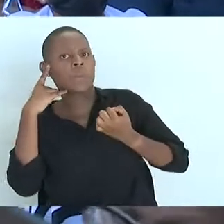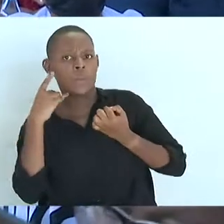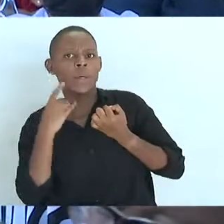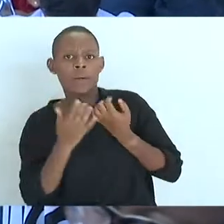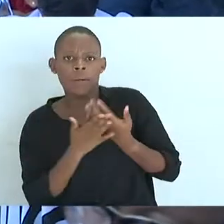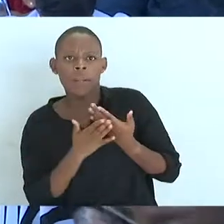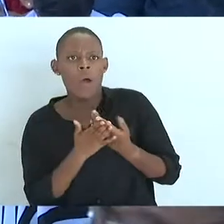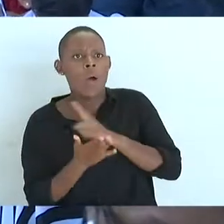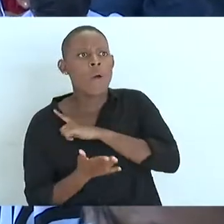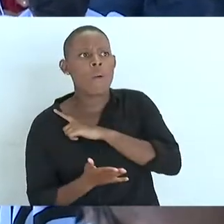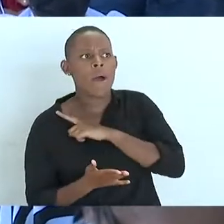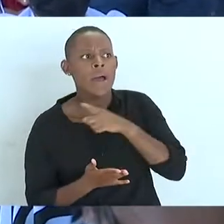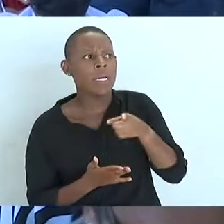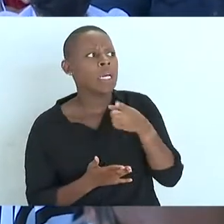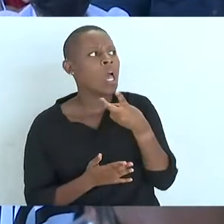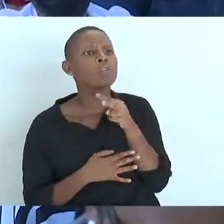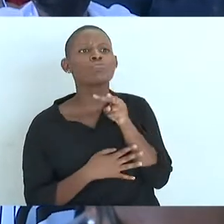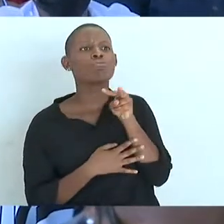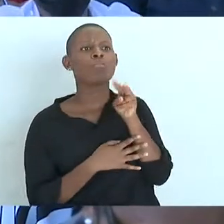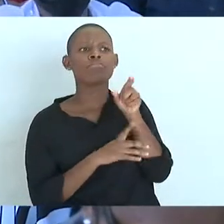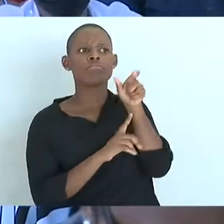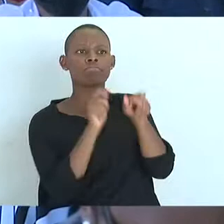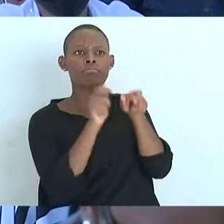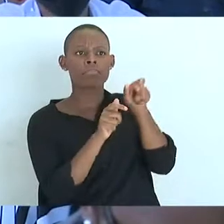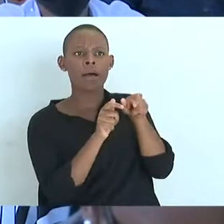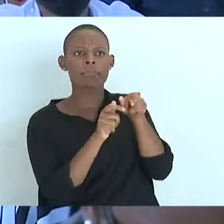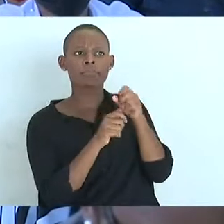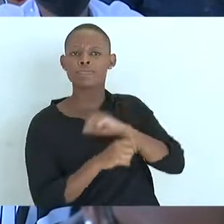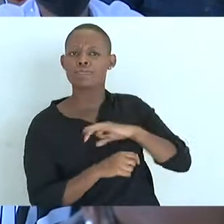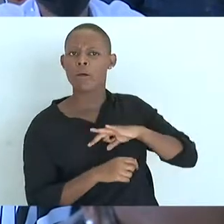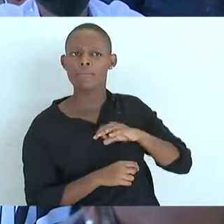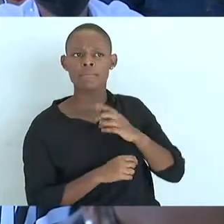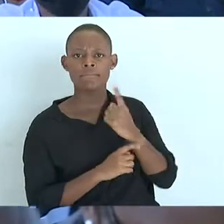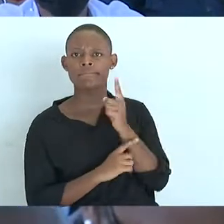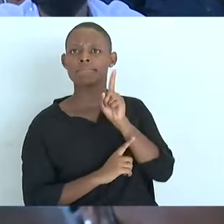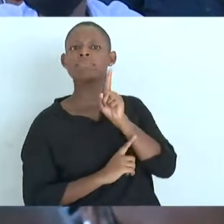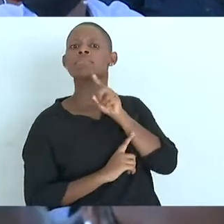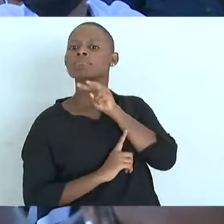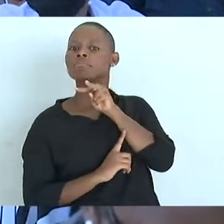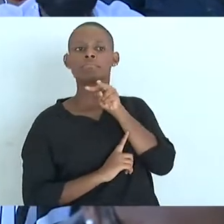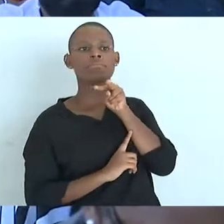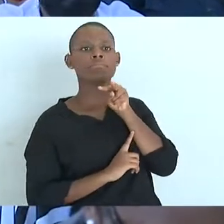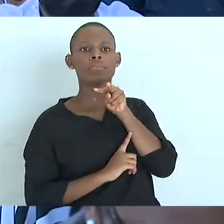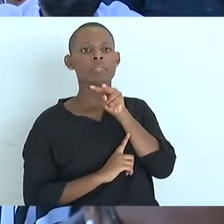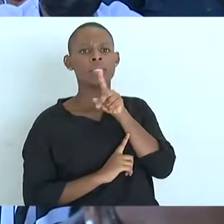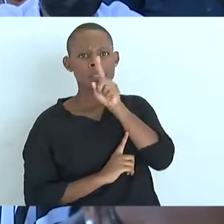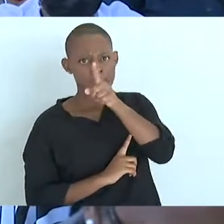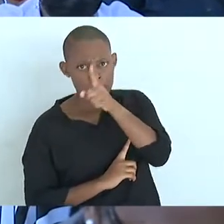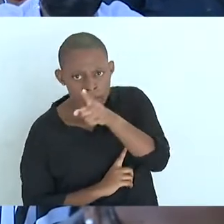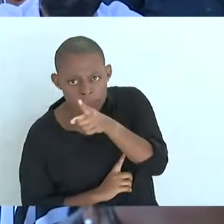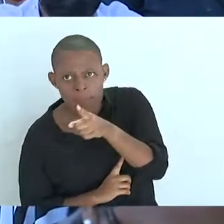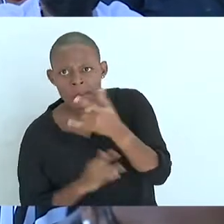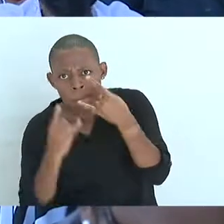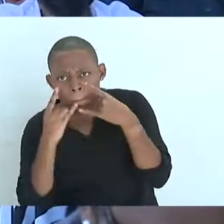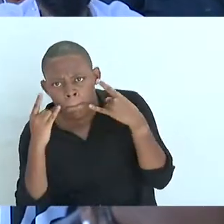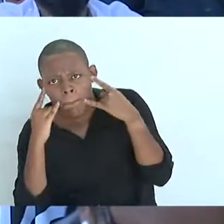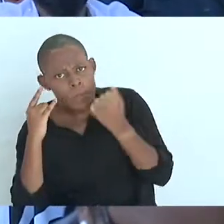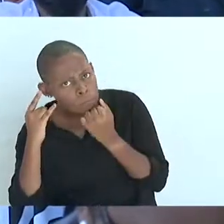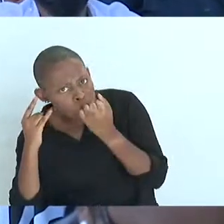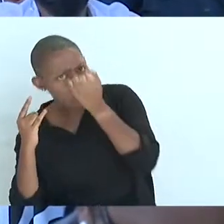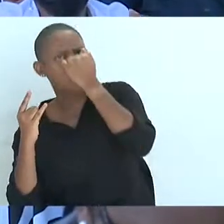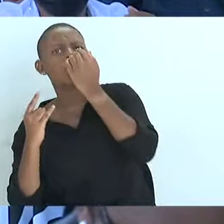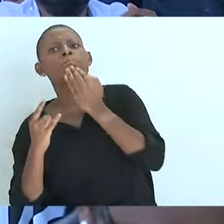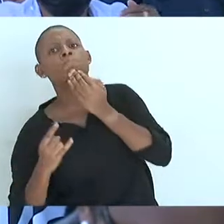I took a sip and I forgot to put my mask up, they came to give me a warning, but that's